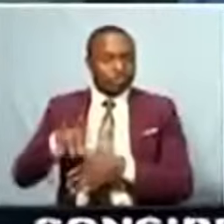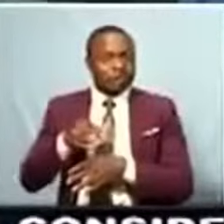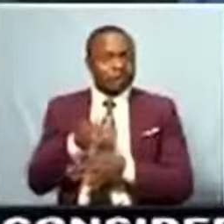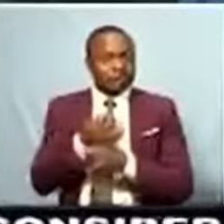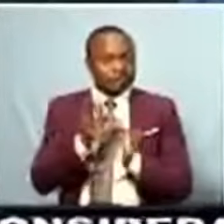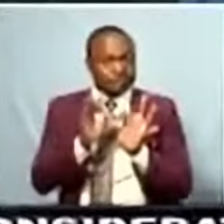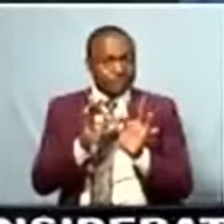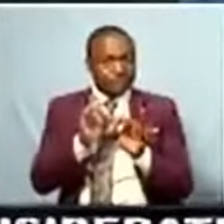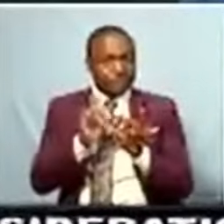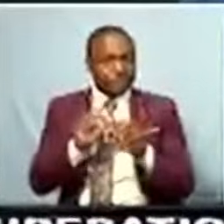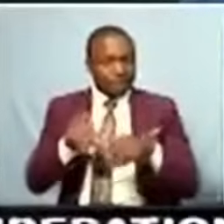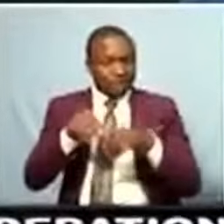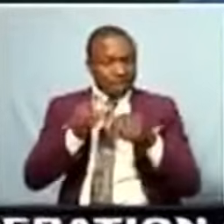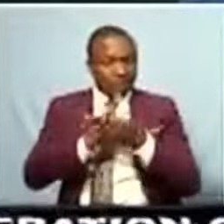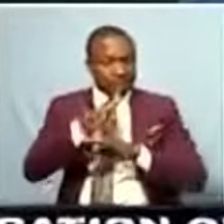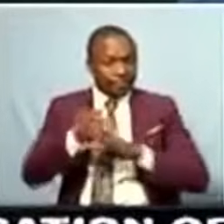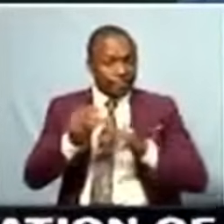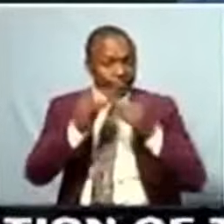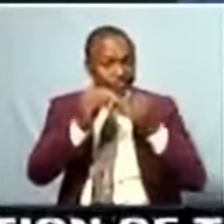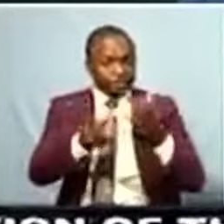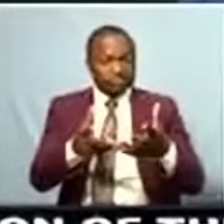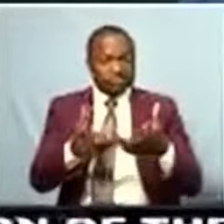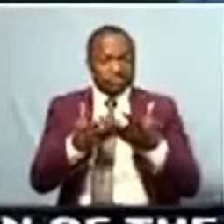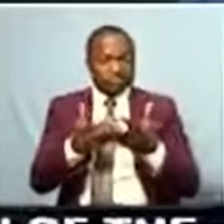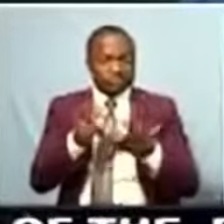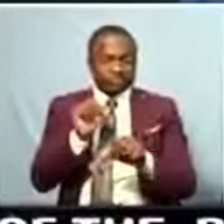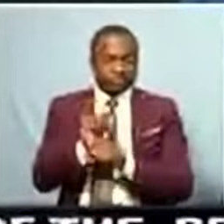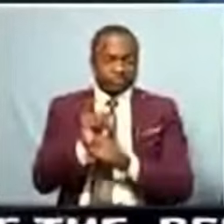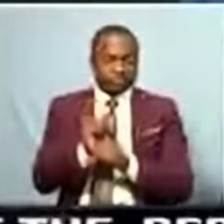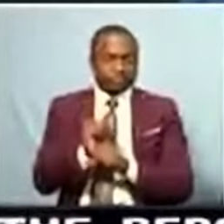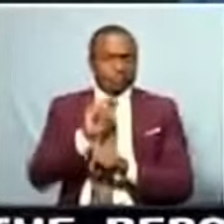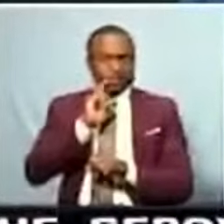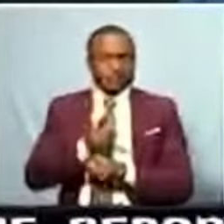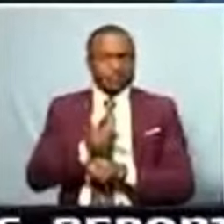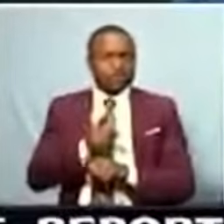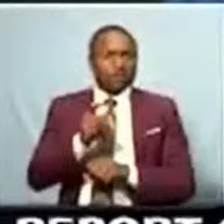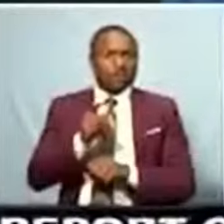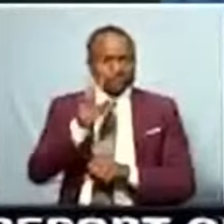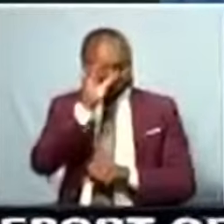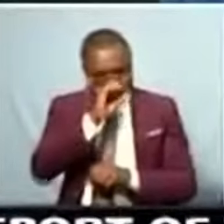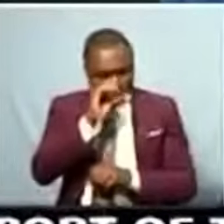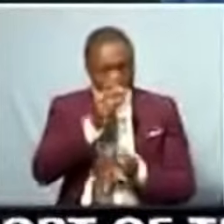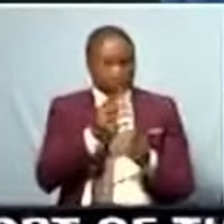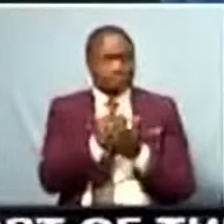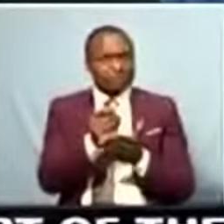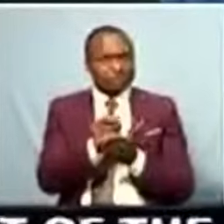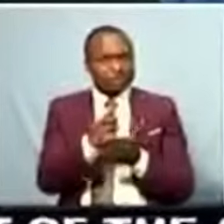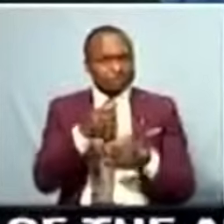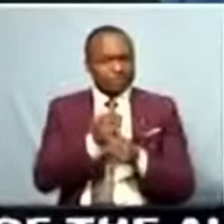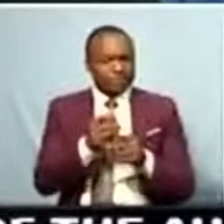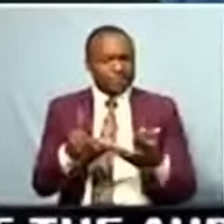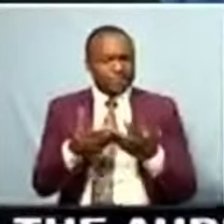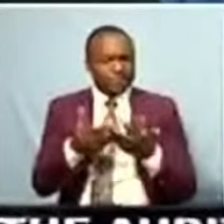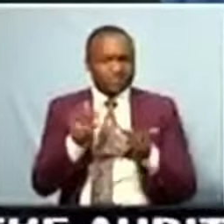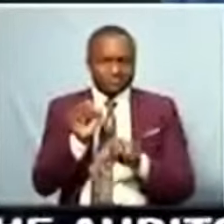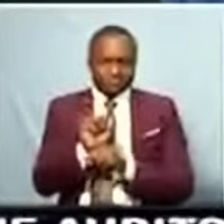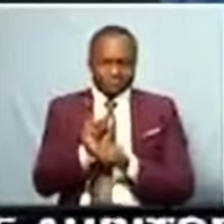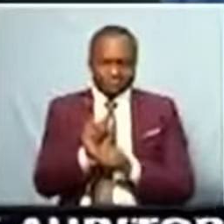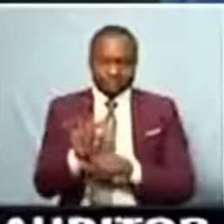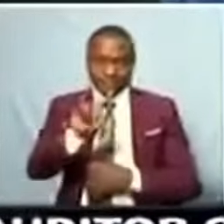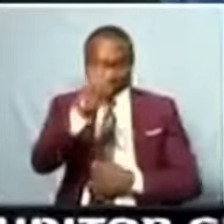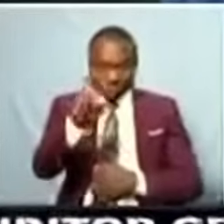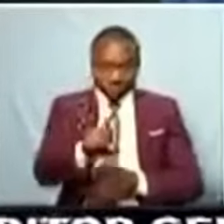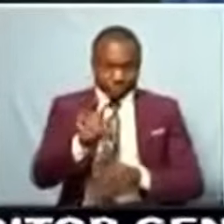after supplying machines that are not functioning? And then we should be looking for a budget line to make the machines work. I think that's the